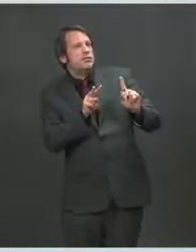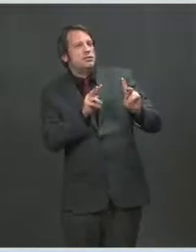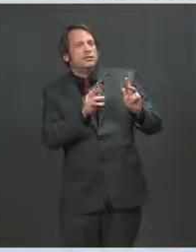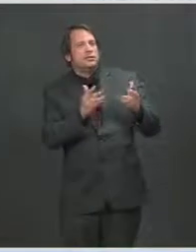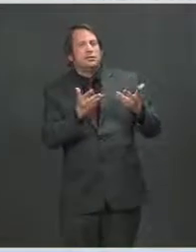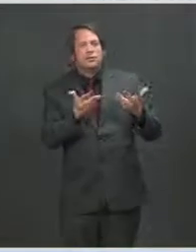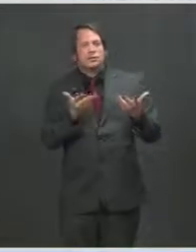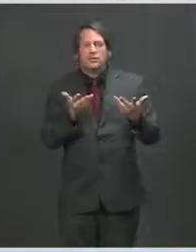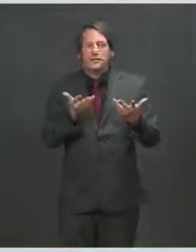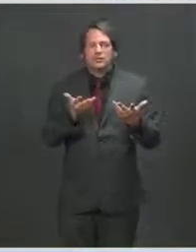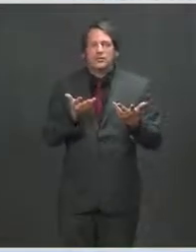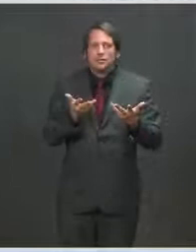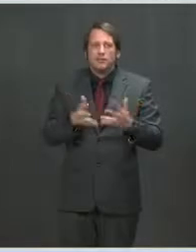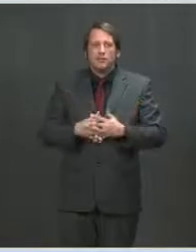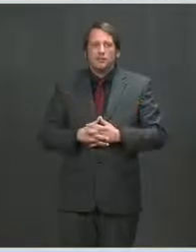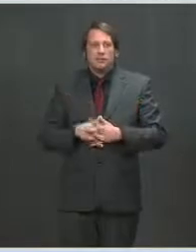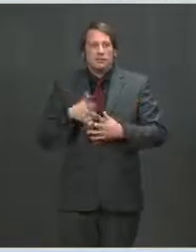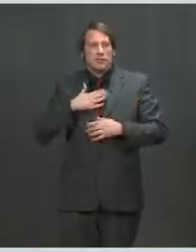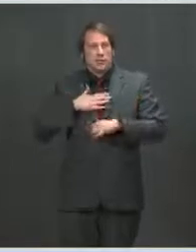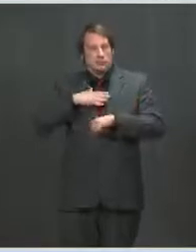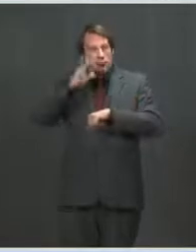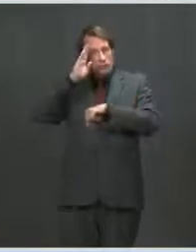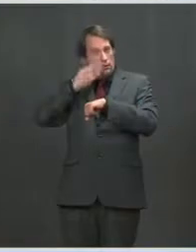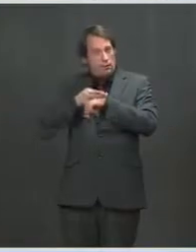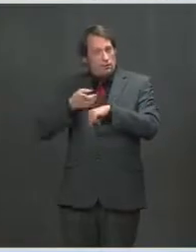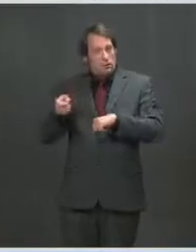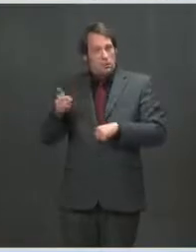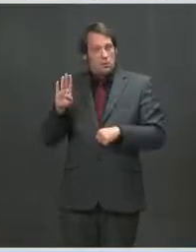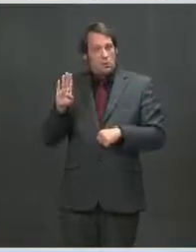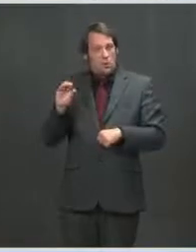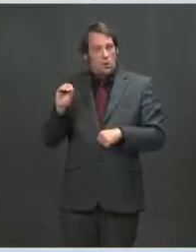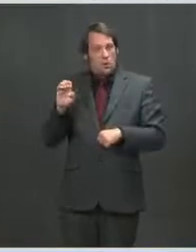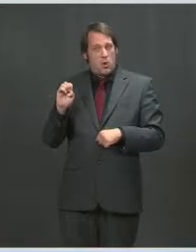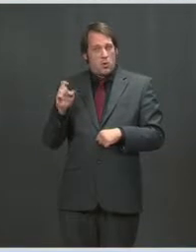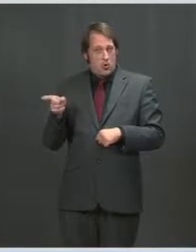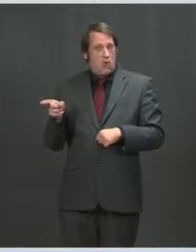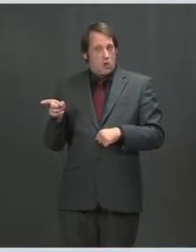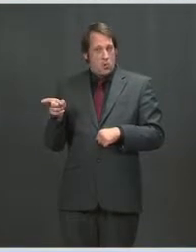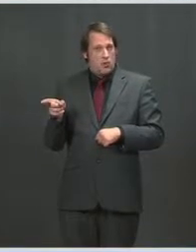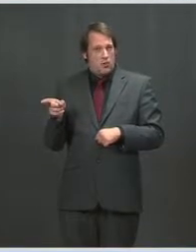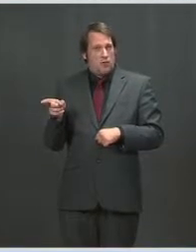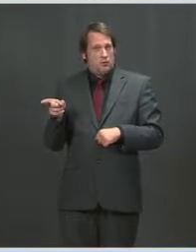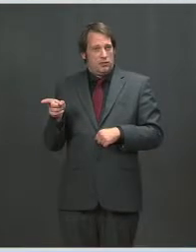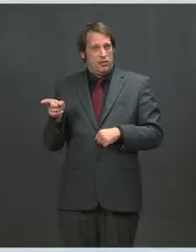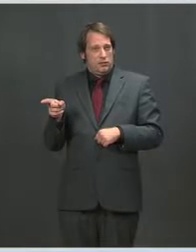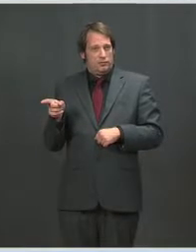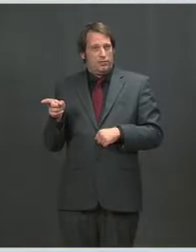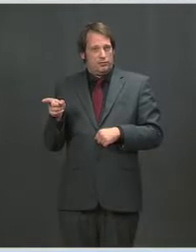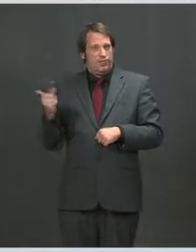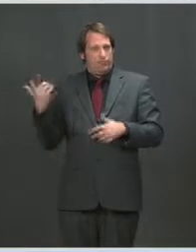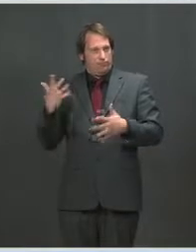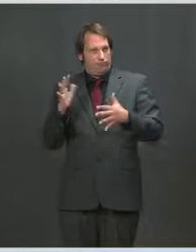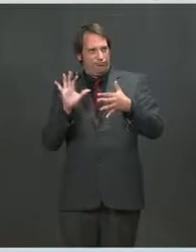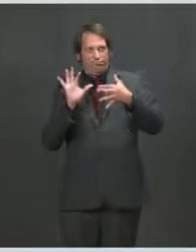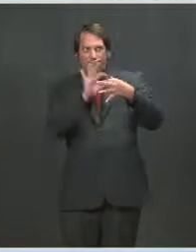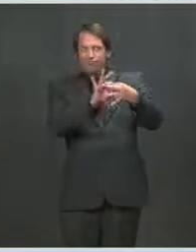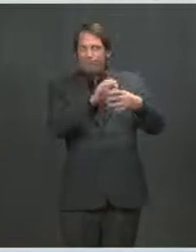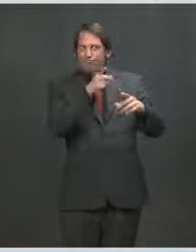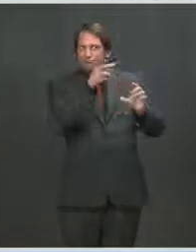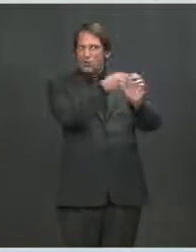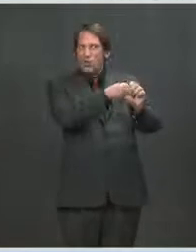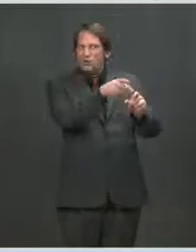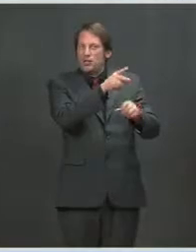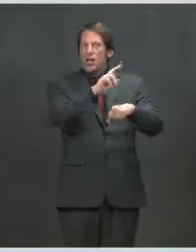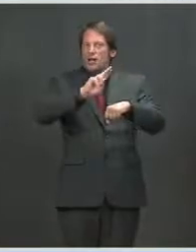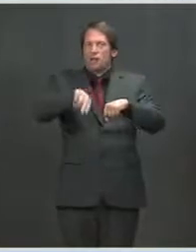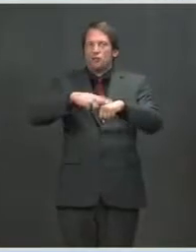because of my son, Bo, when he joined the Delaware Army National Guard, you know, I felt the unique pull of both incredible